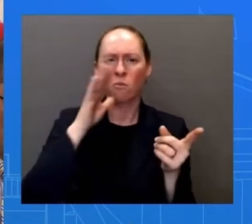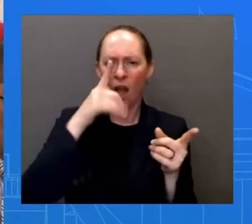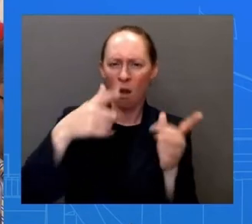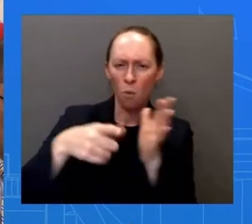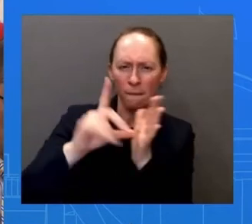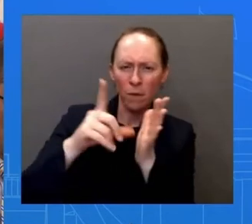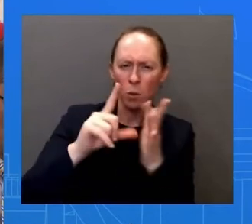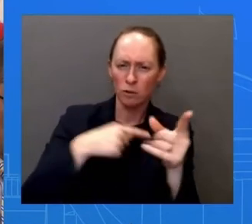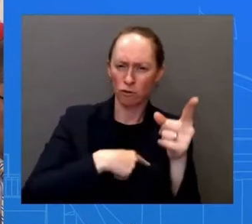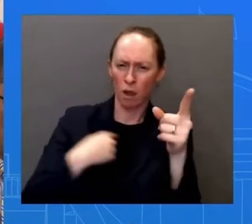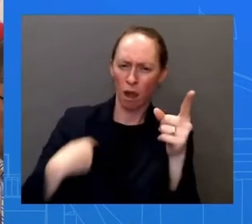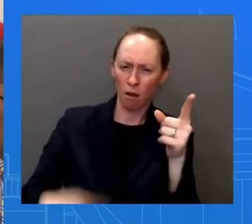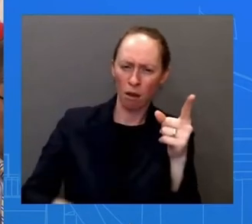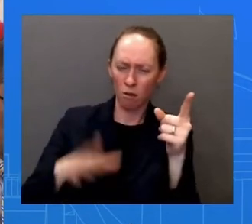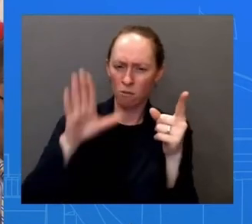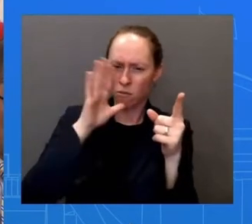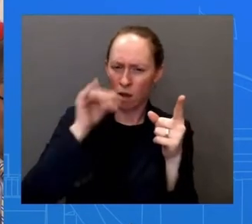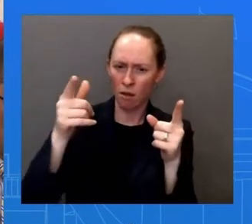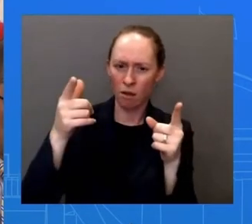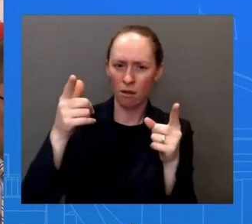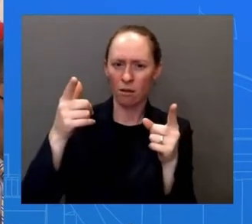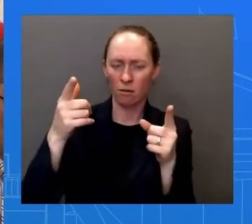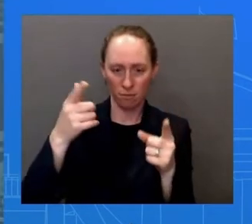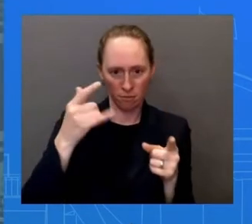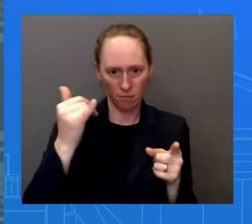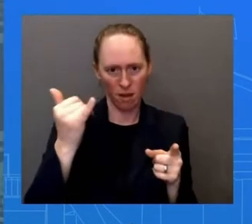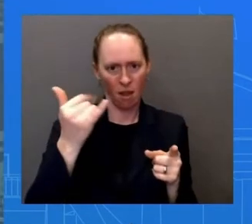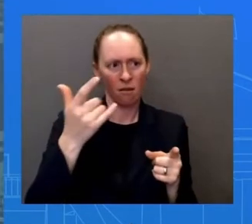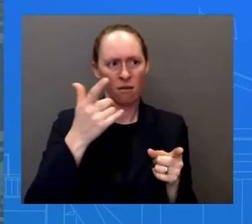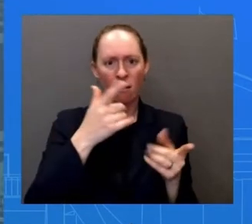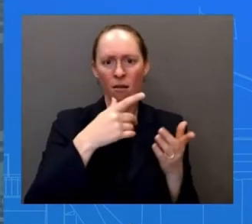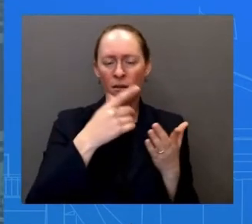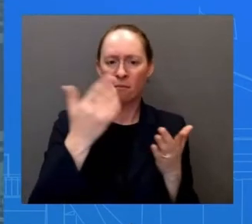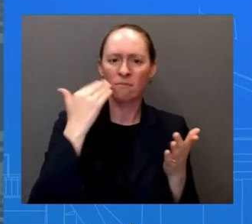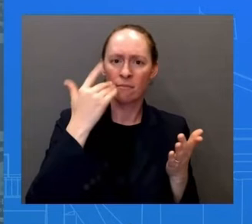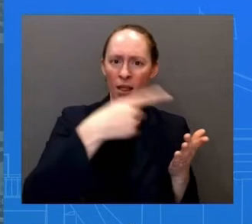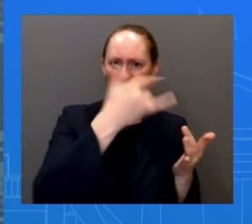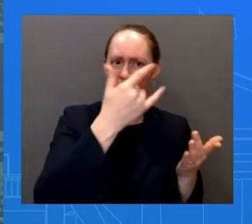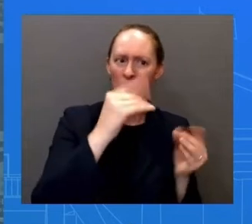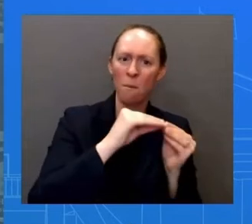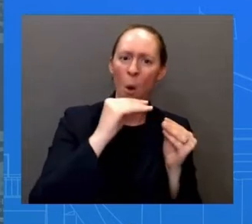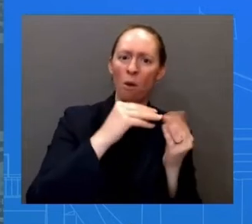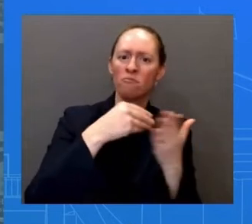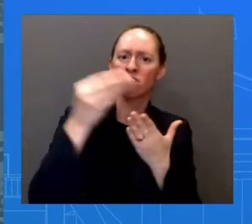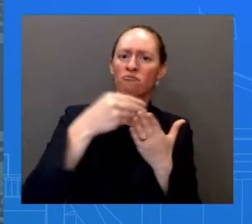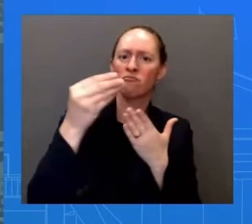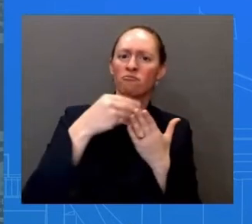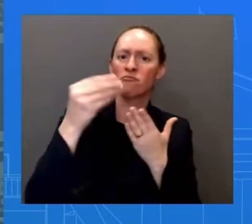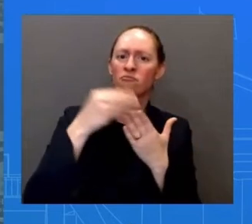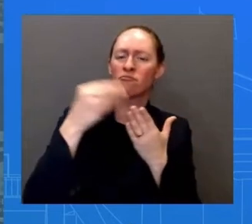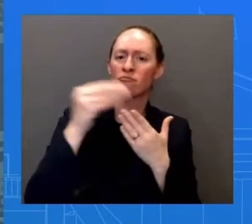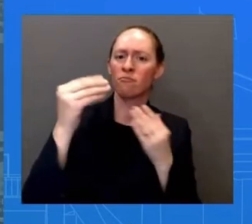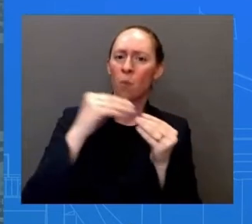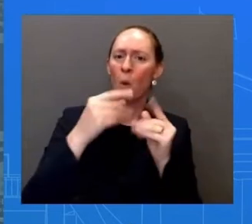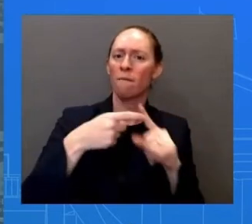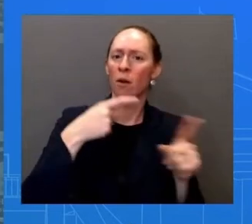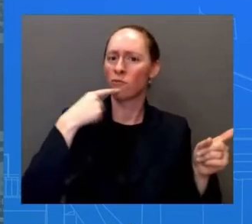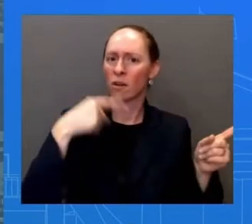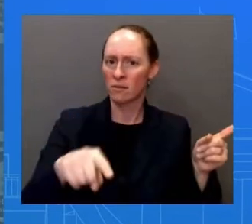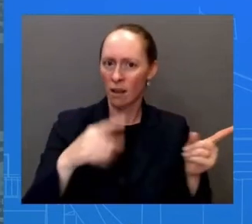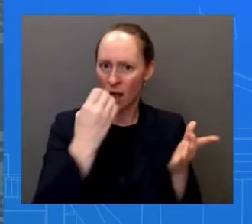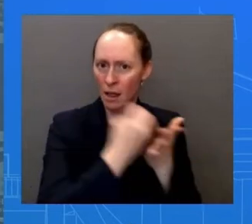more, and helping prop up the Russian economy? We have been very public about our concerns